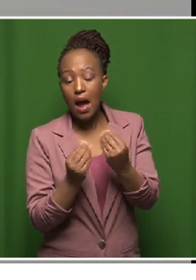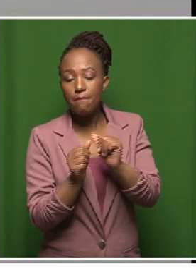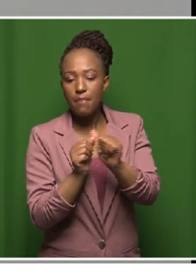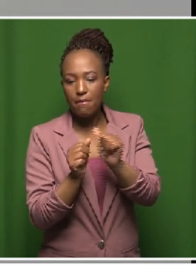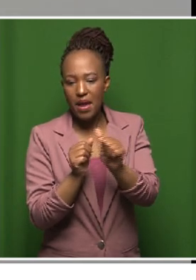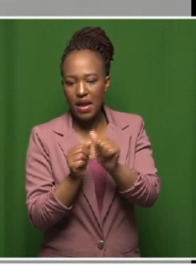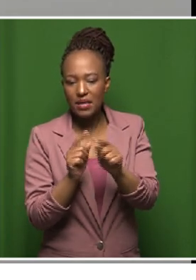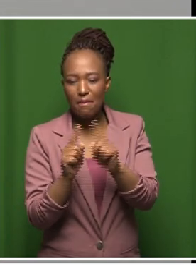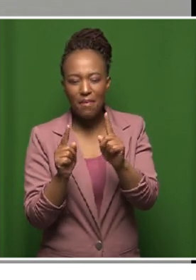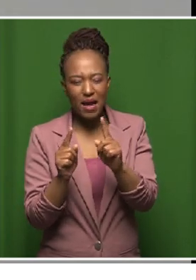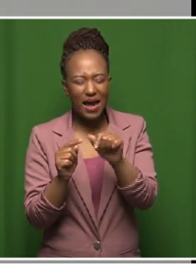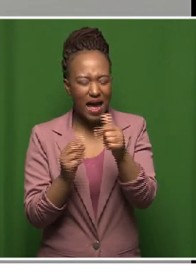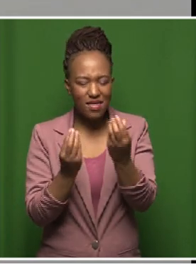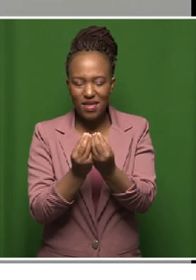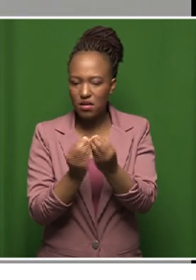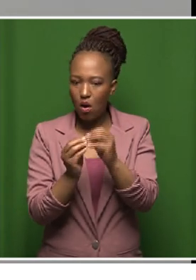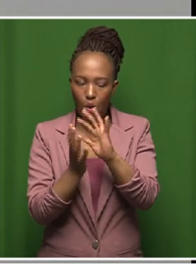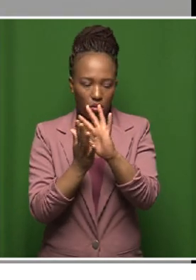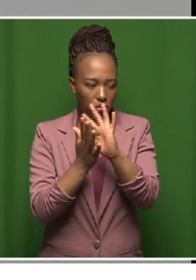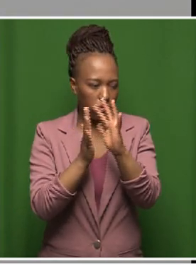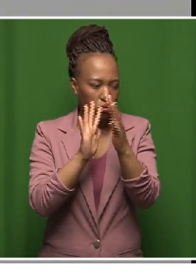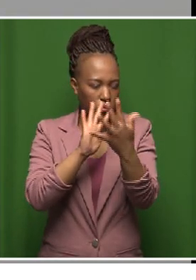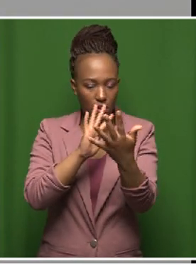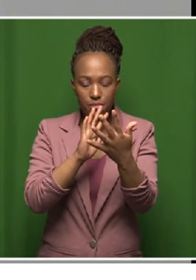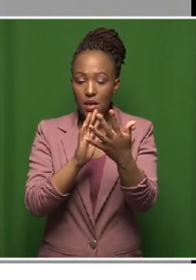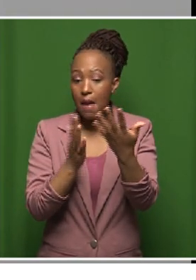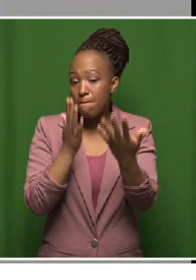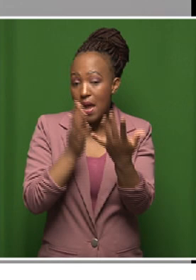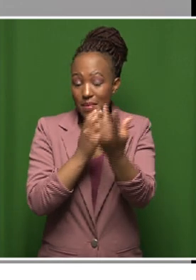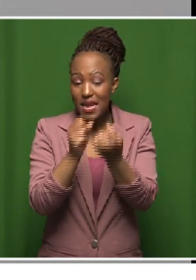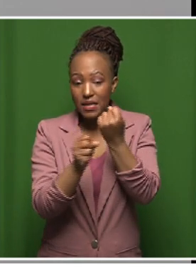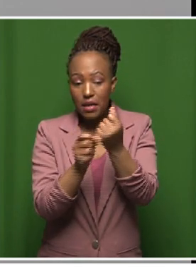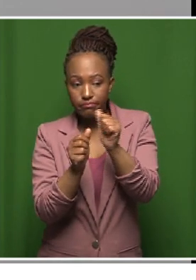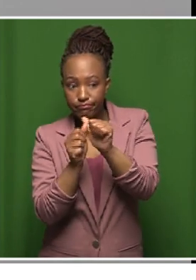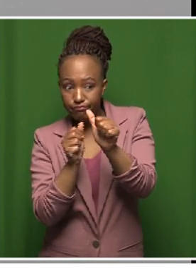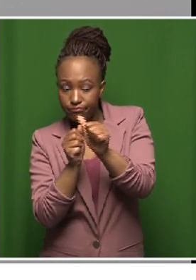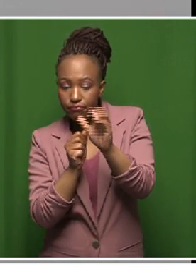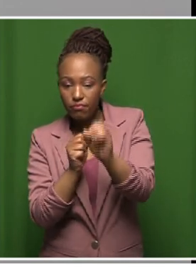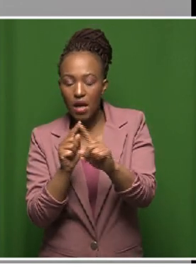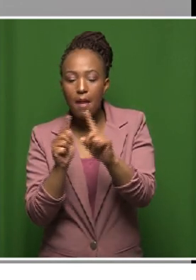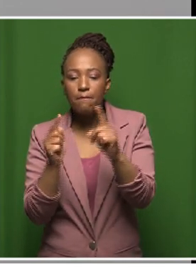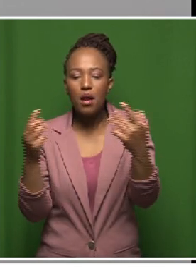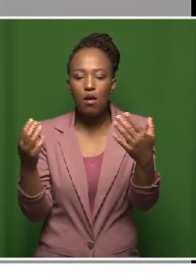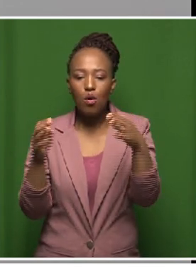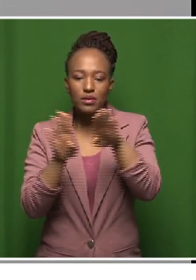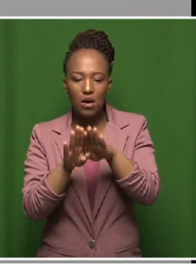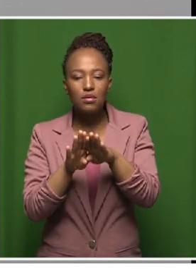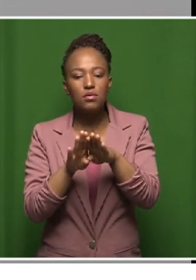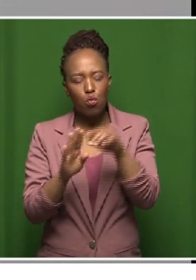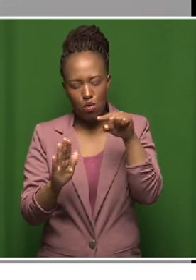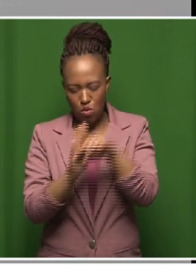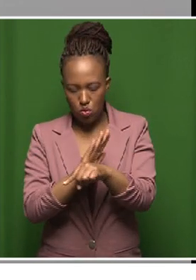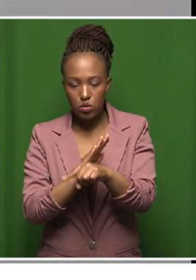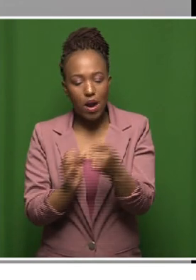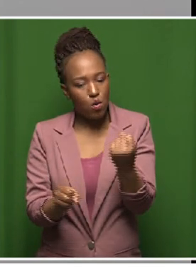trends are all moving in the wrong direction. Next year, things may look a little bit better, but I'm afraid because of the lockdown, we're probably going to lose something like 1 million